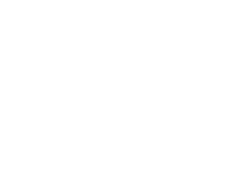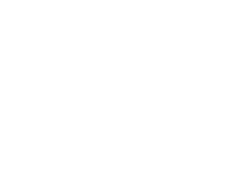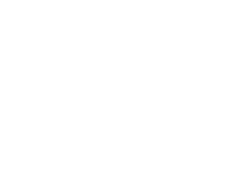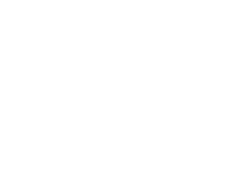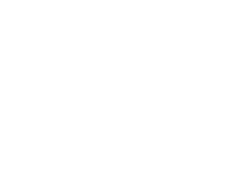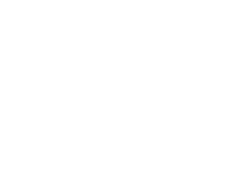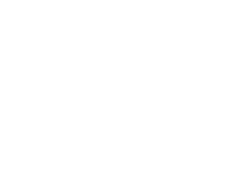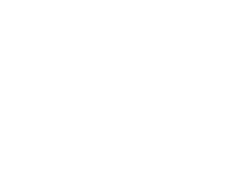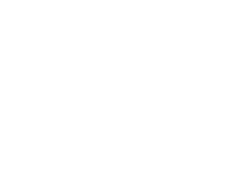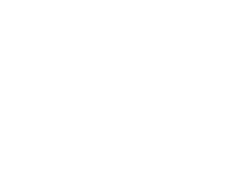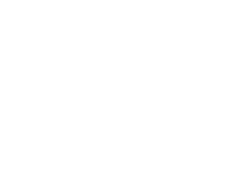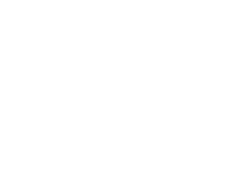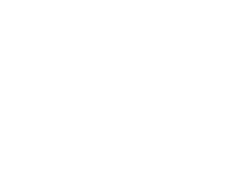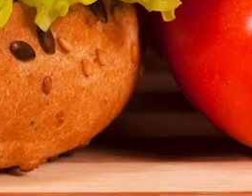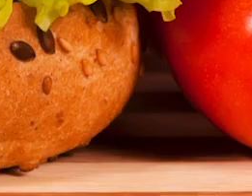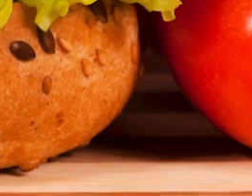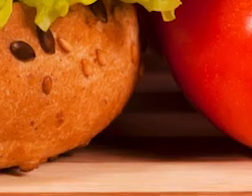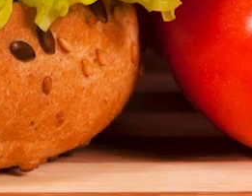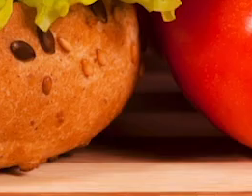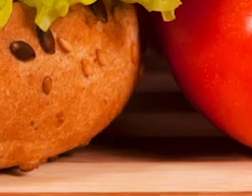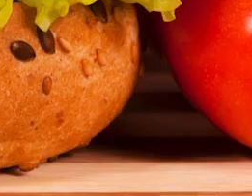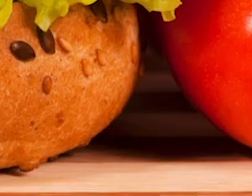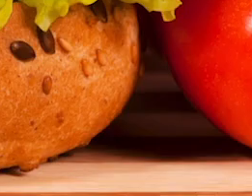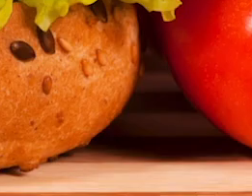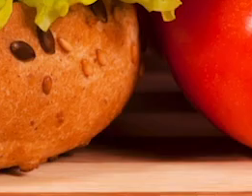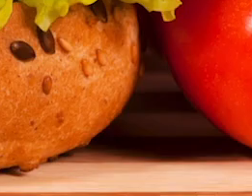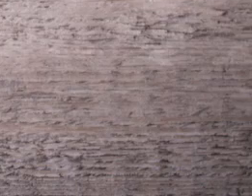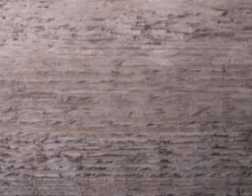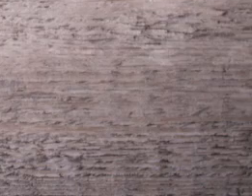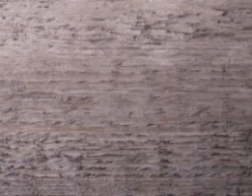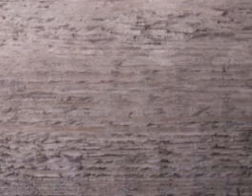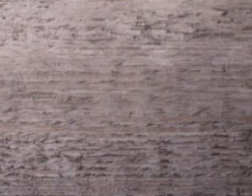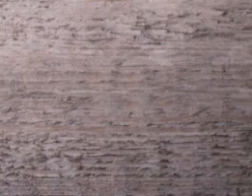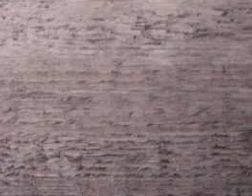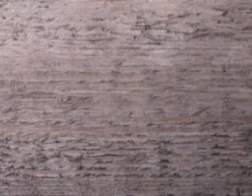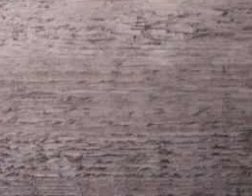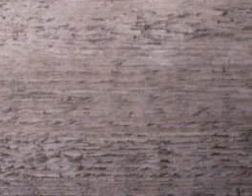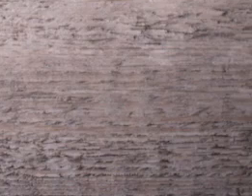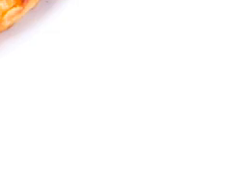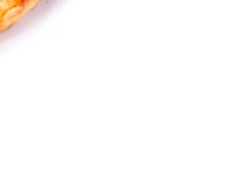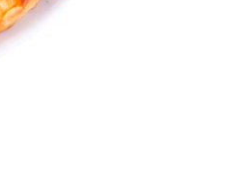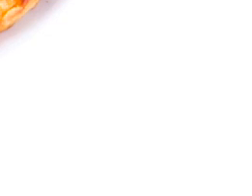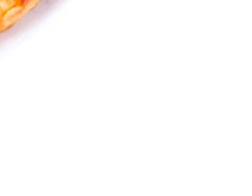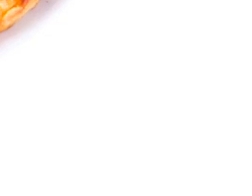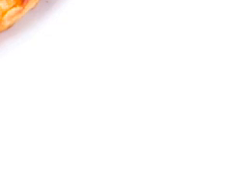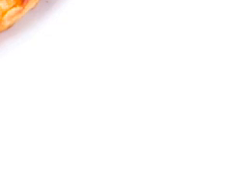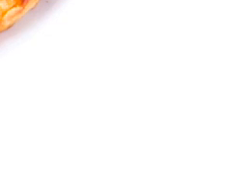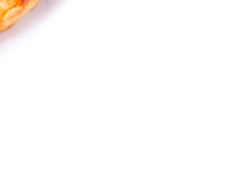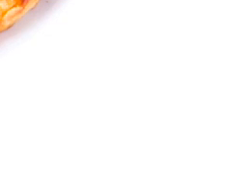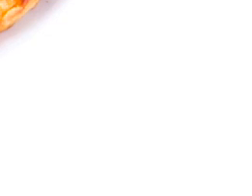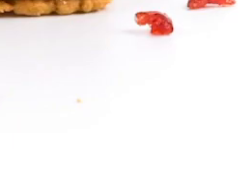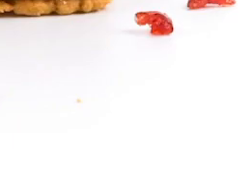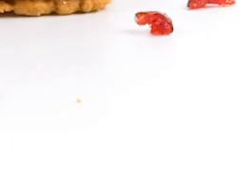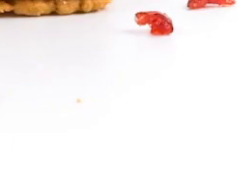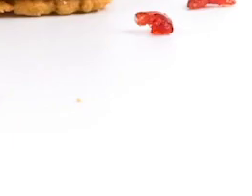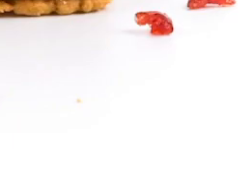is responsible for leptin resistance. The Western diet is laced with insulin-producing products like sugar and artificial